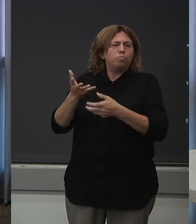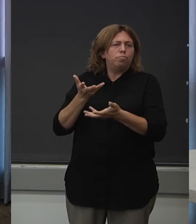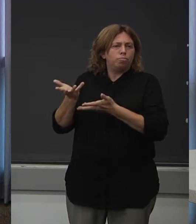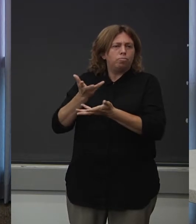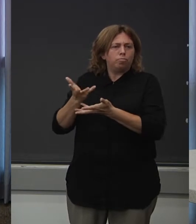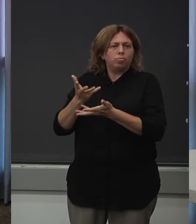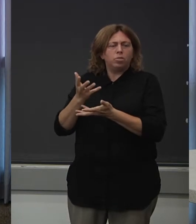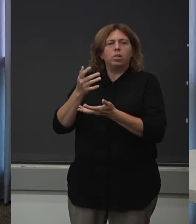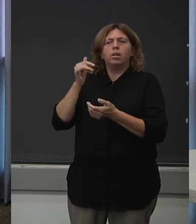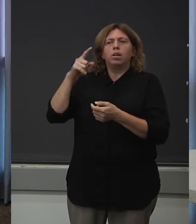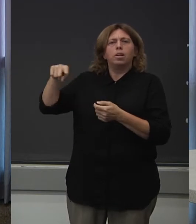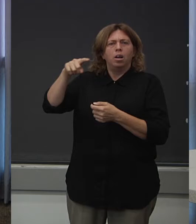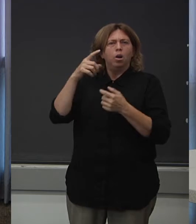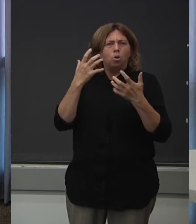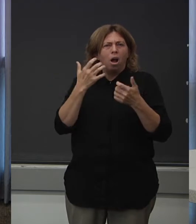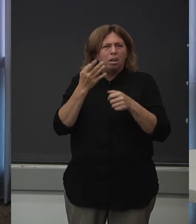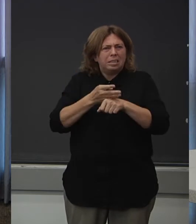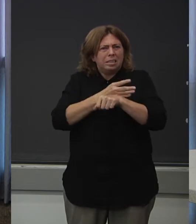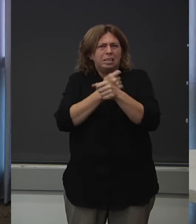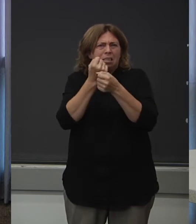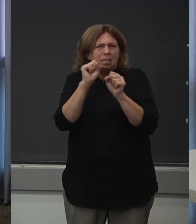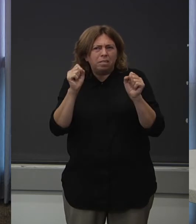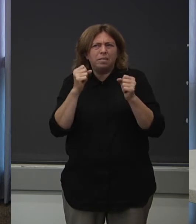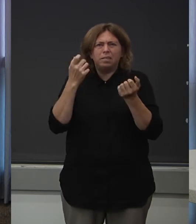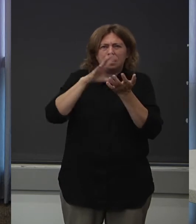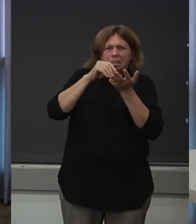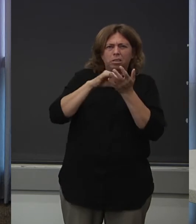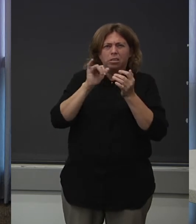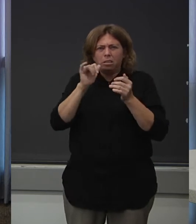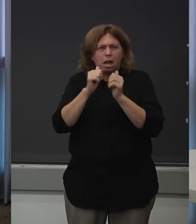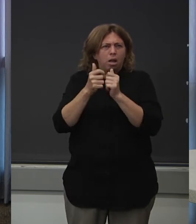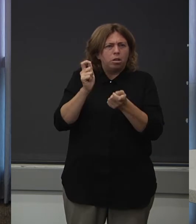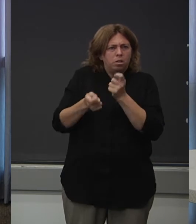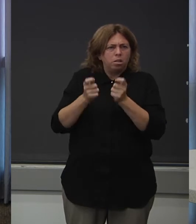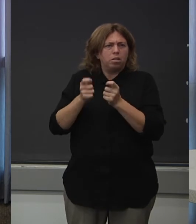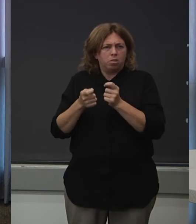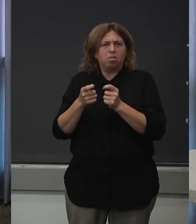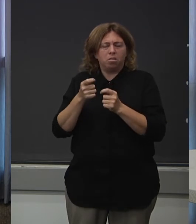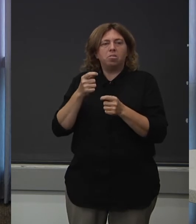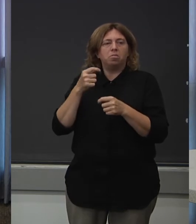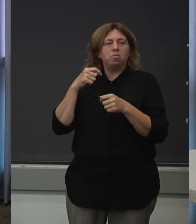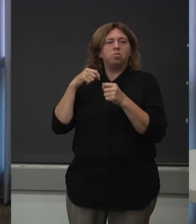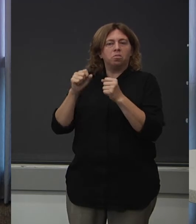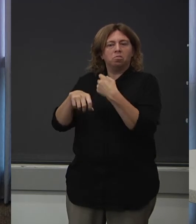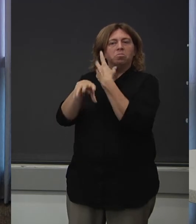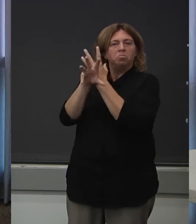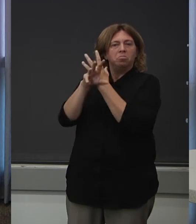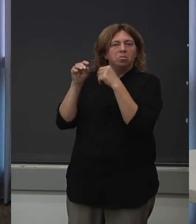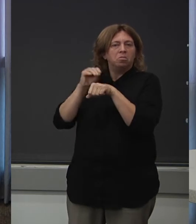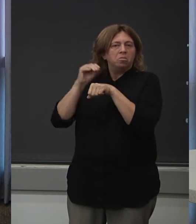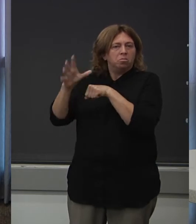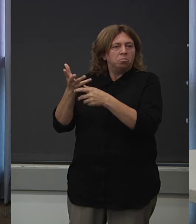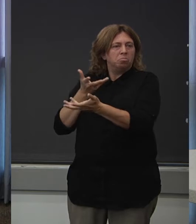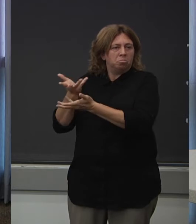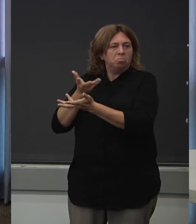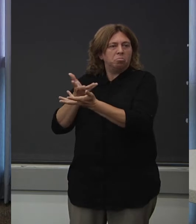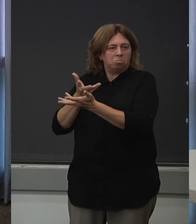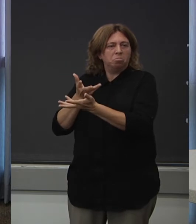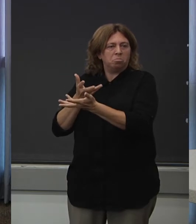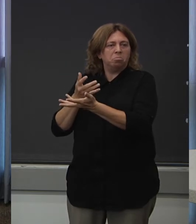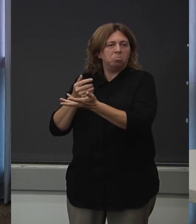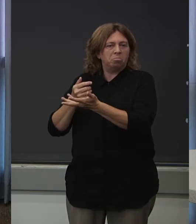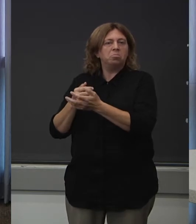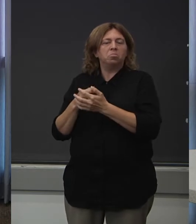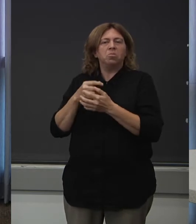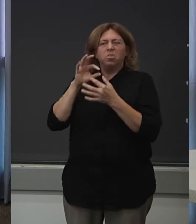services include virtual consultation services specific to COVID-19. There are a large variety of resources on